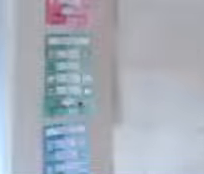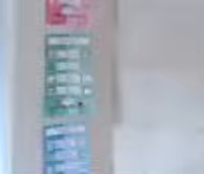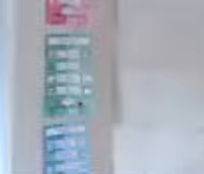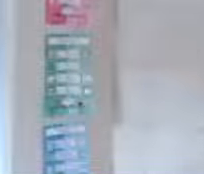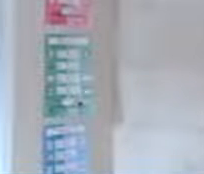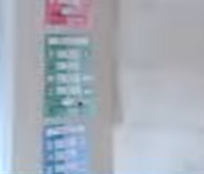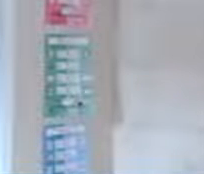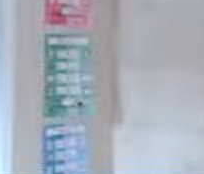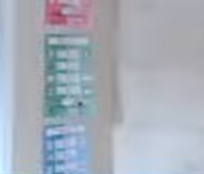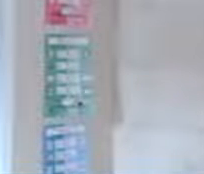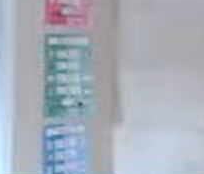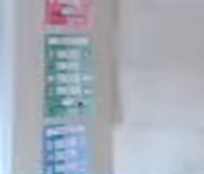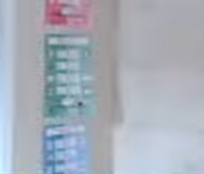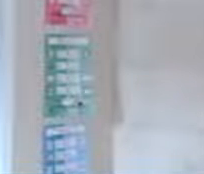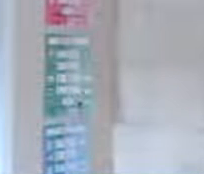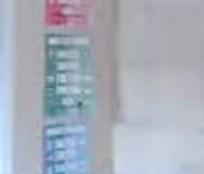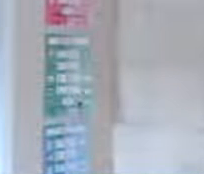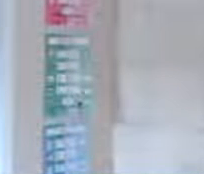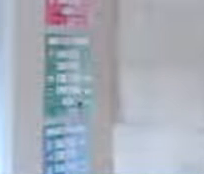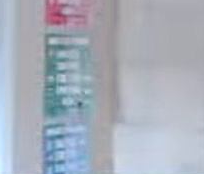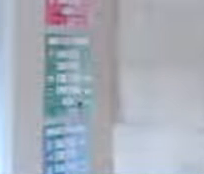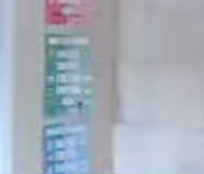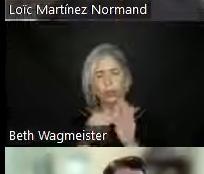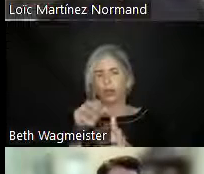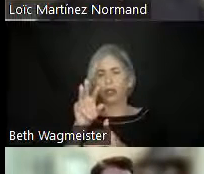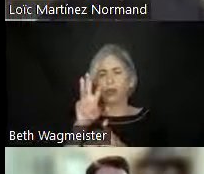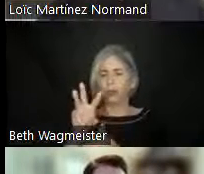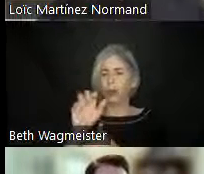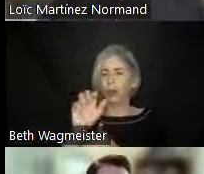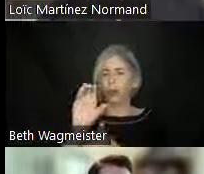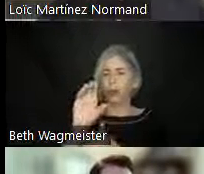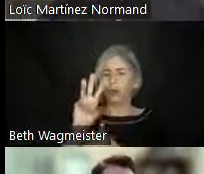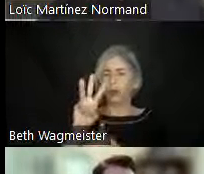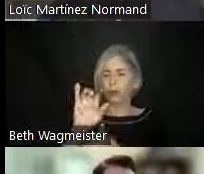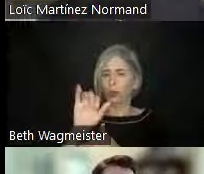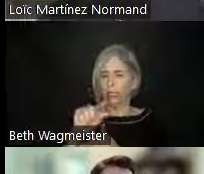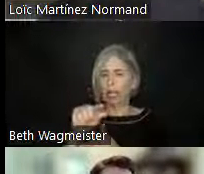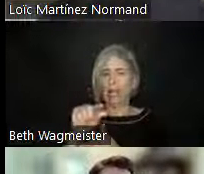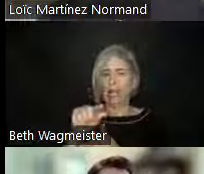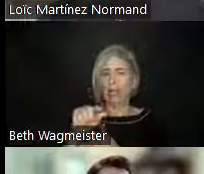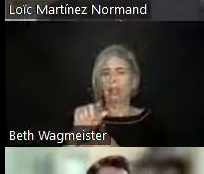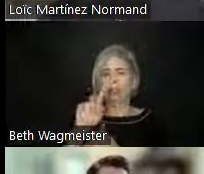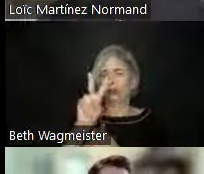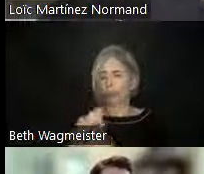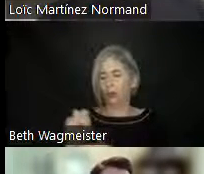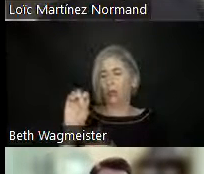regulation, points to WCAG 2.0, level A and level AA standards.